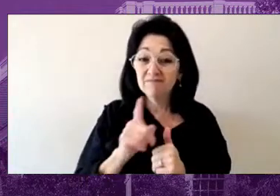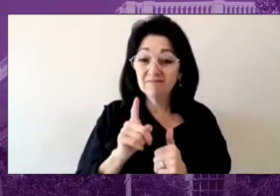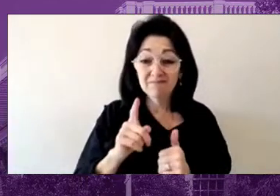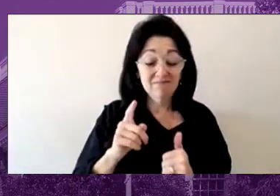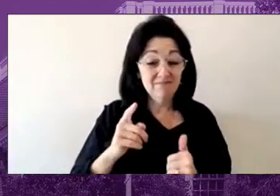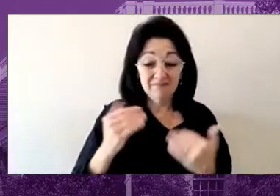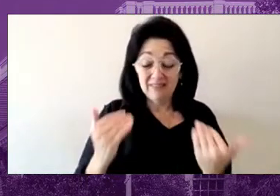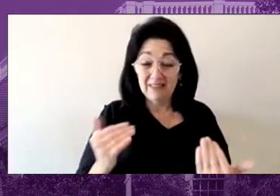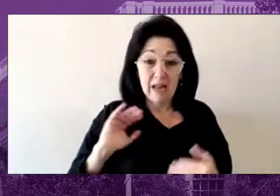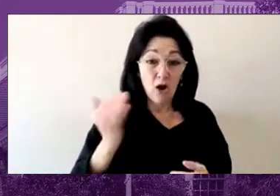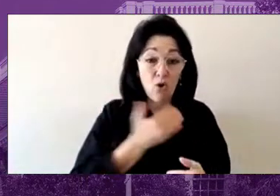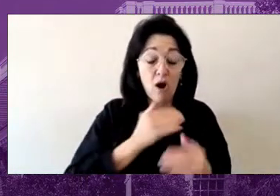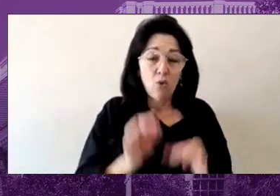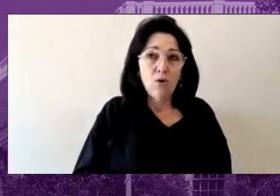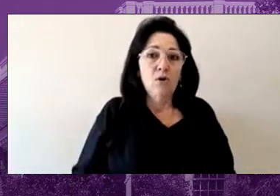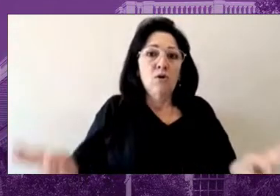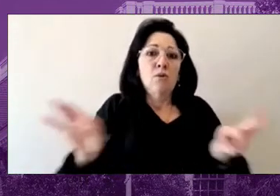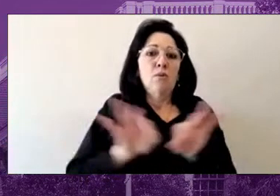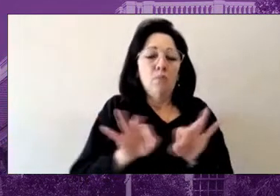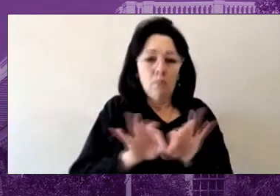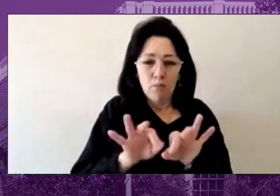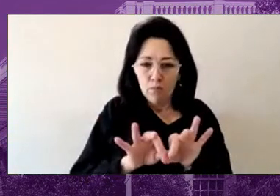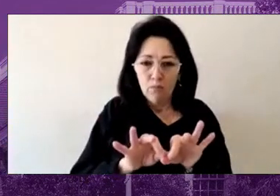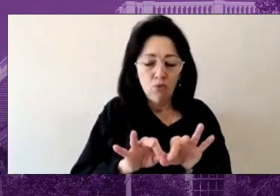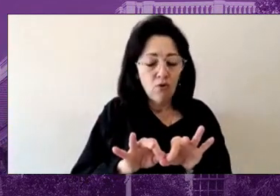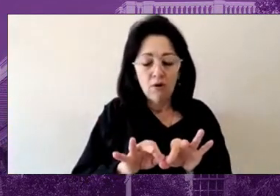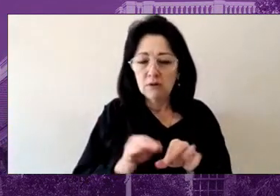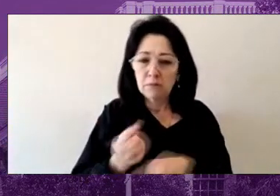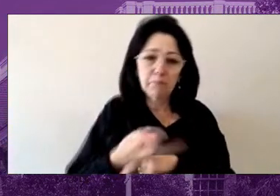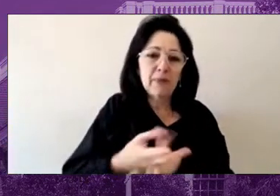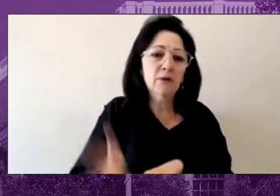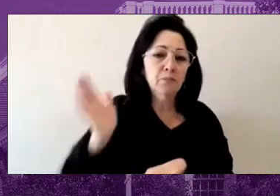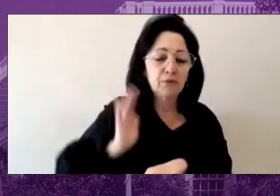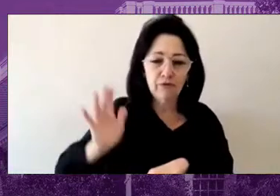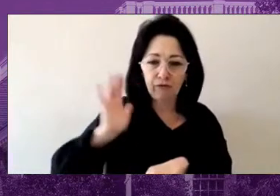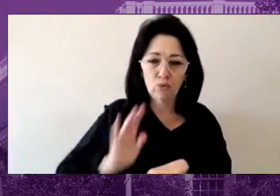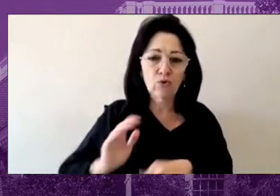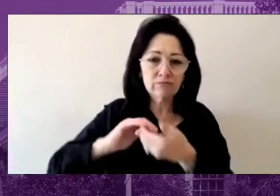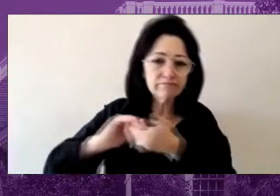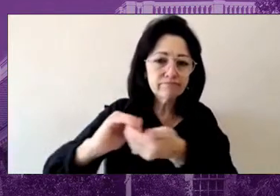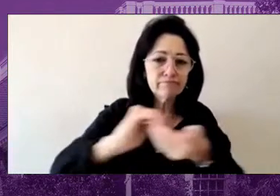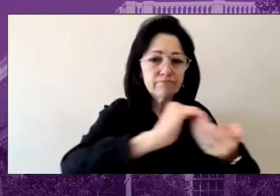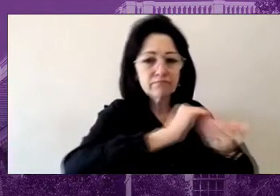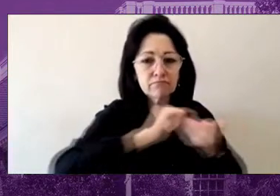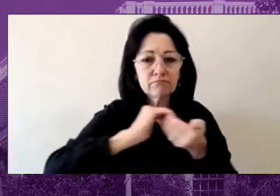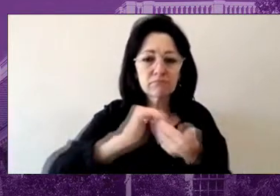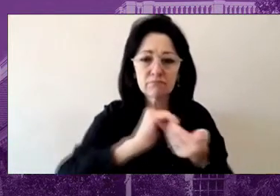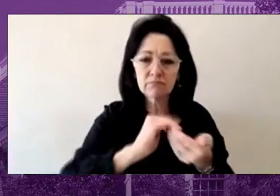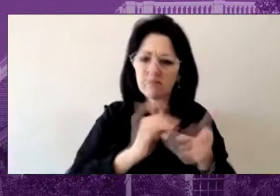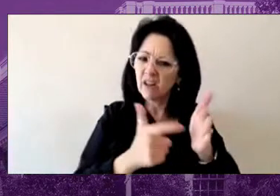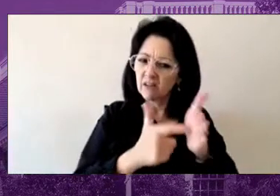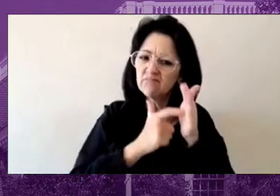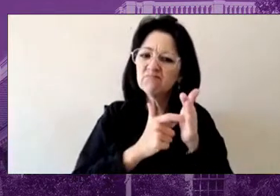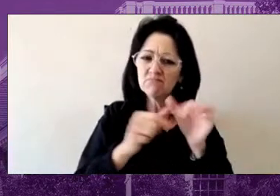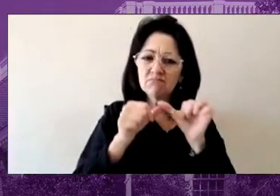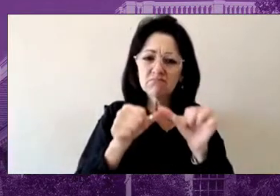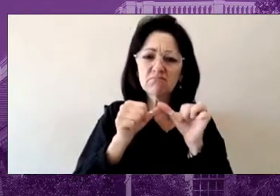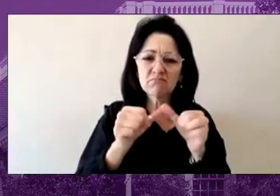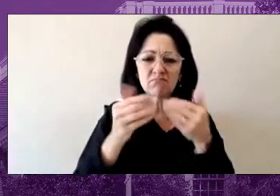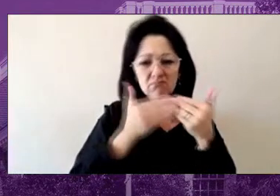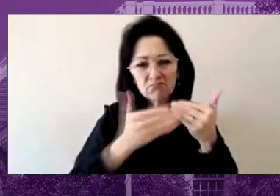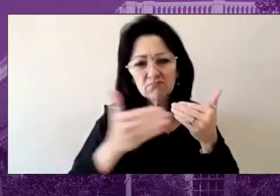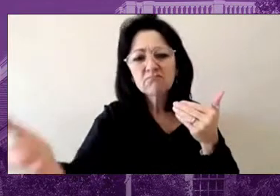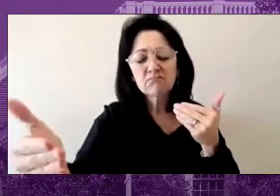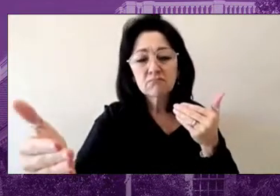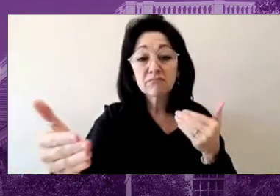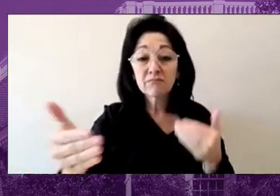that collaboration needs to continue as we move forward. We have a responsibility as a society to protect